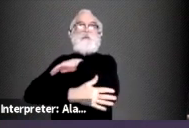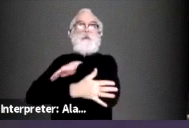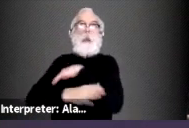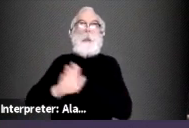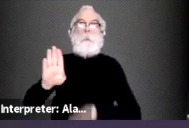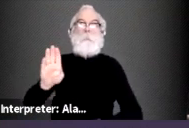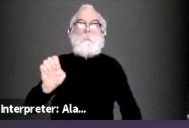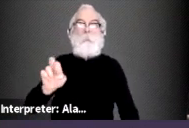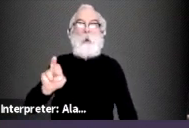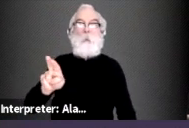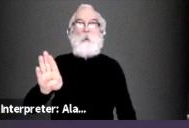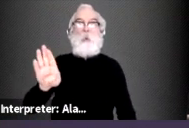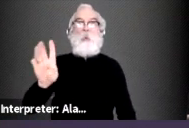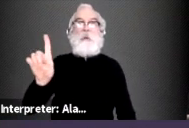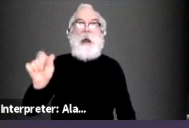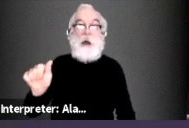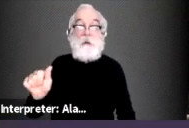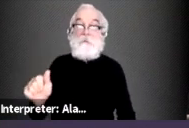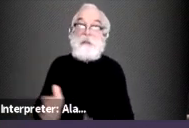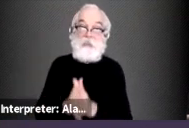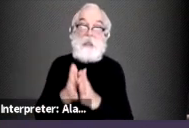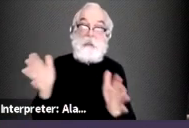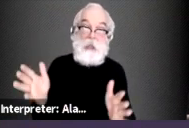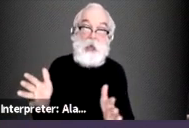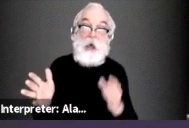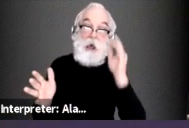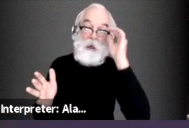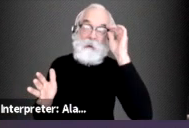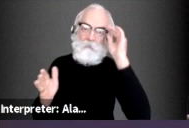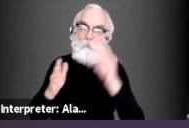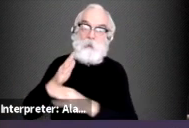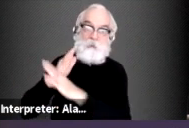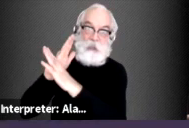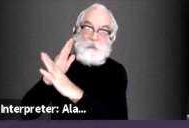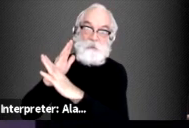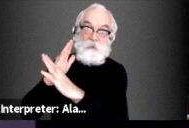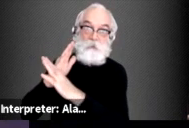coastline to protect when you're on the other side of the ocean.